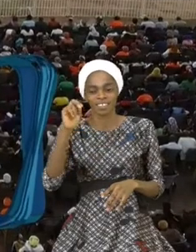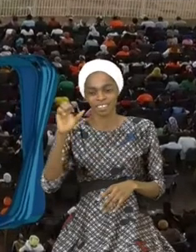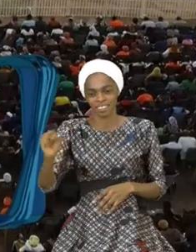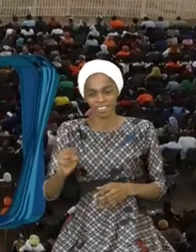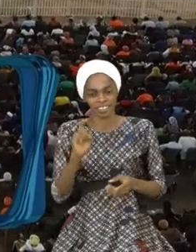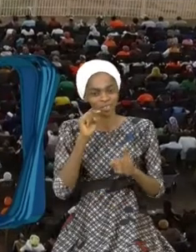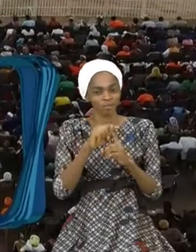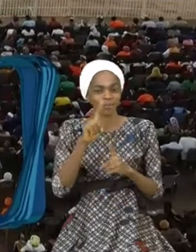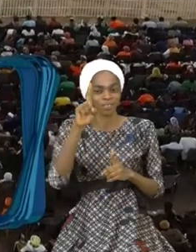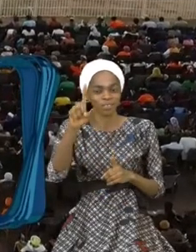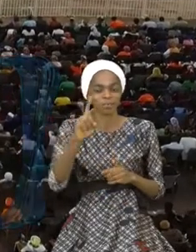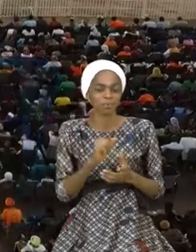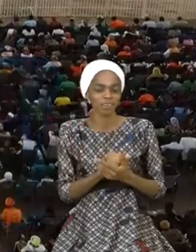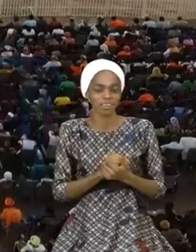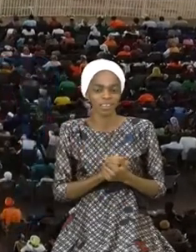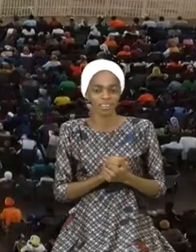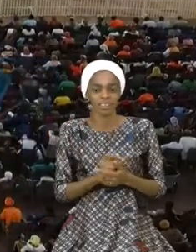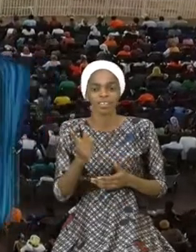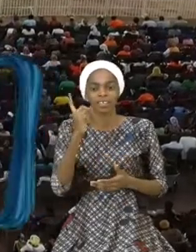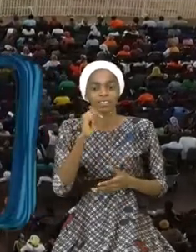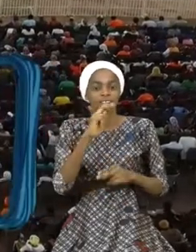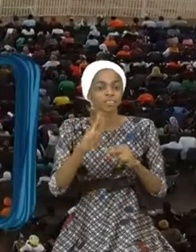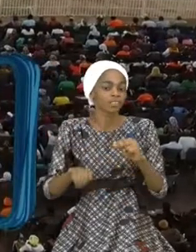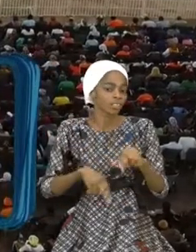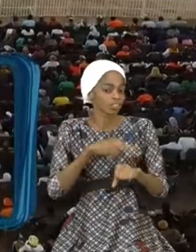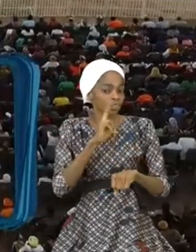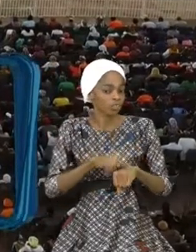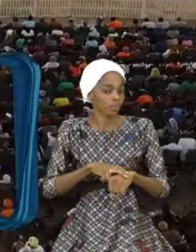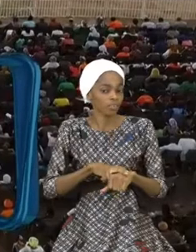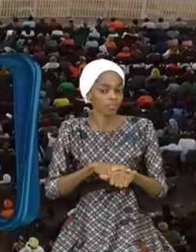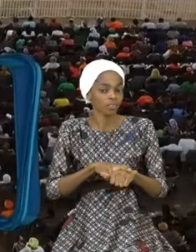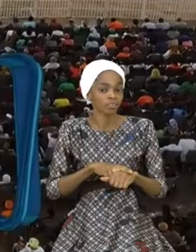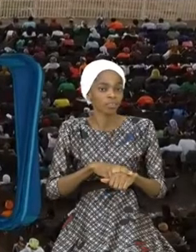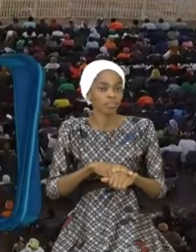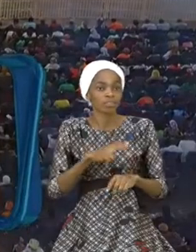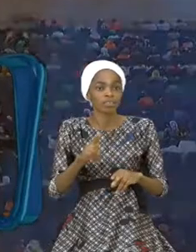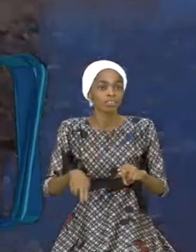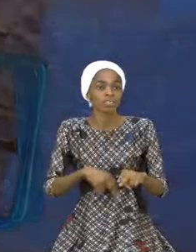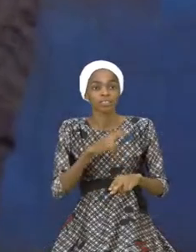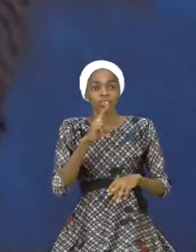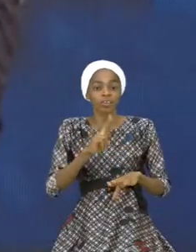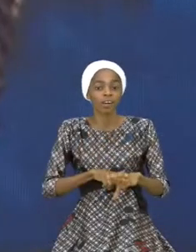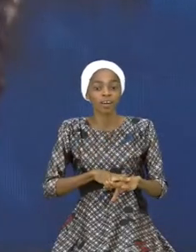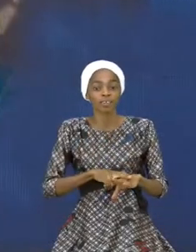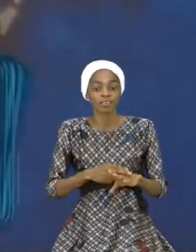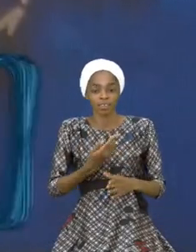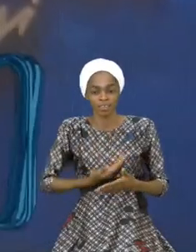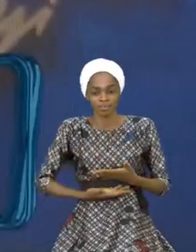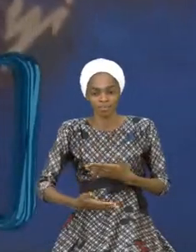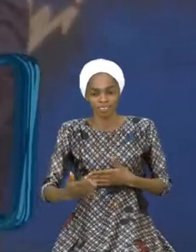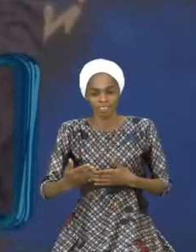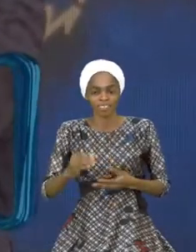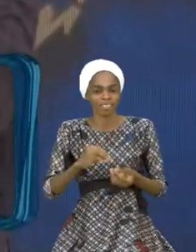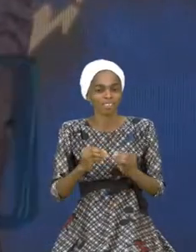the natural burst number two the new birth number three the